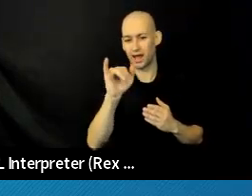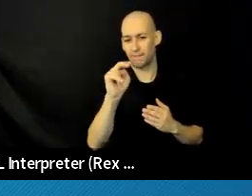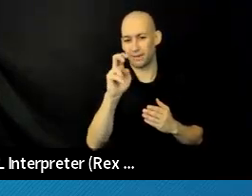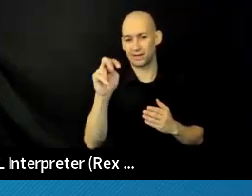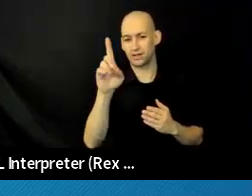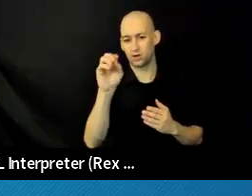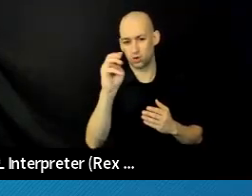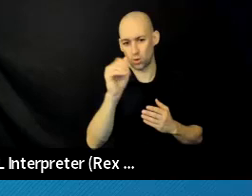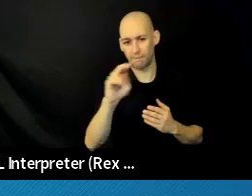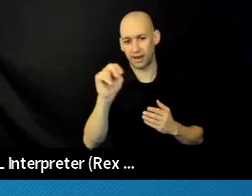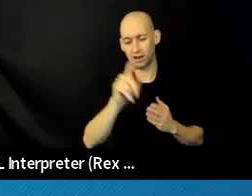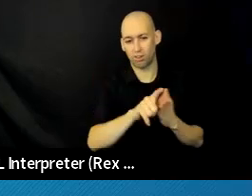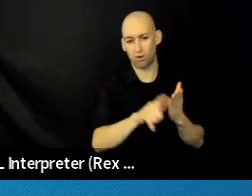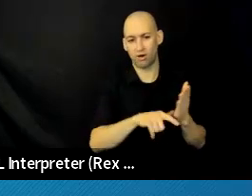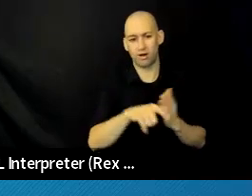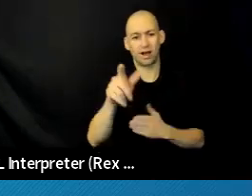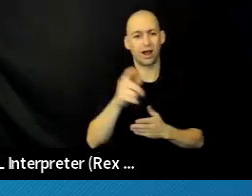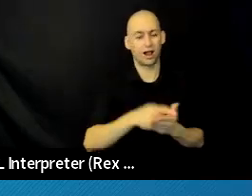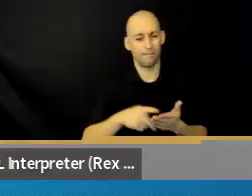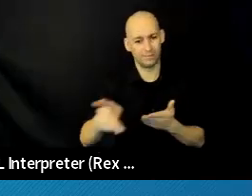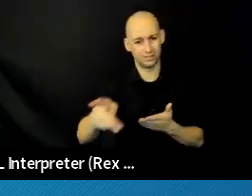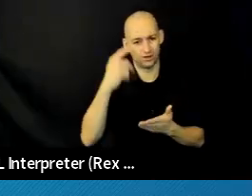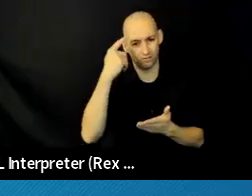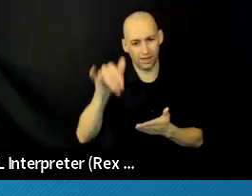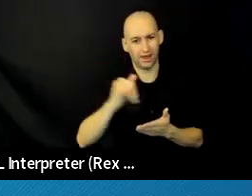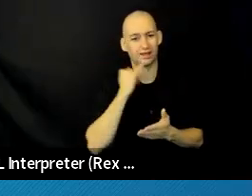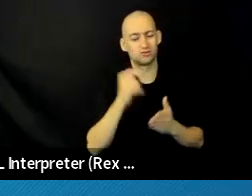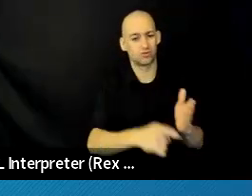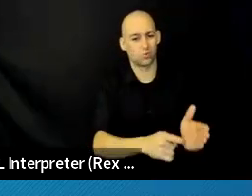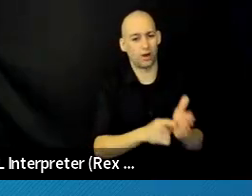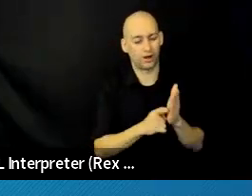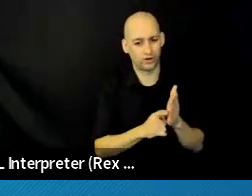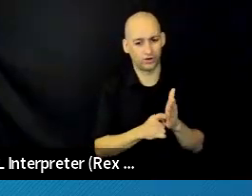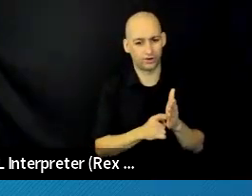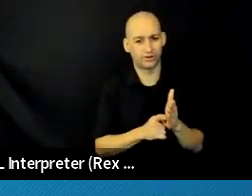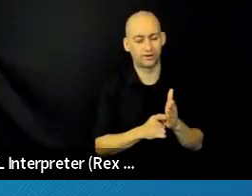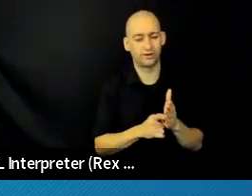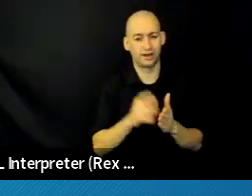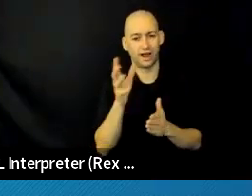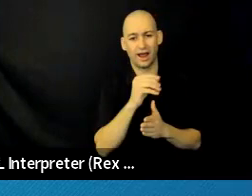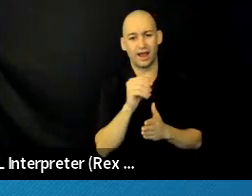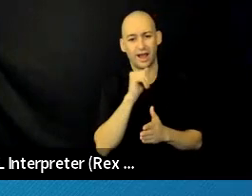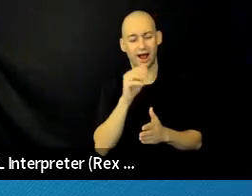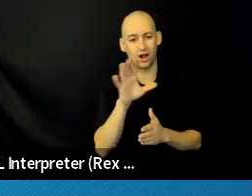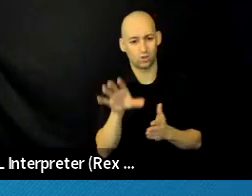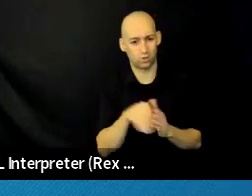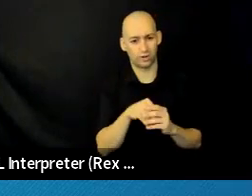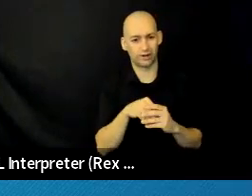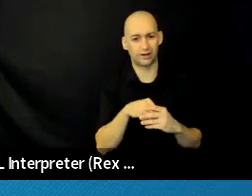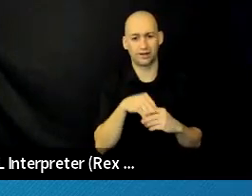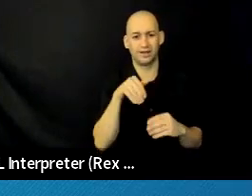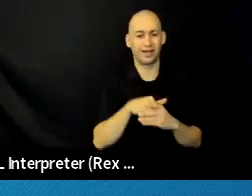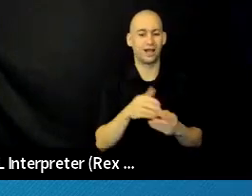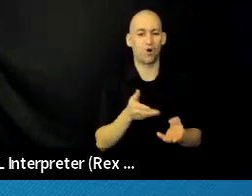law. Compensation for that is required, and it is not included in the offer